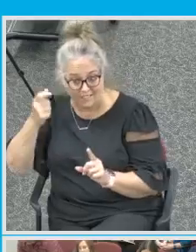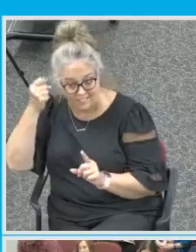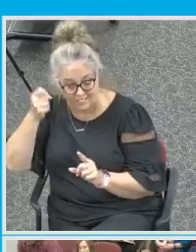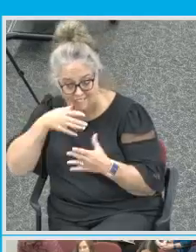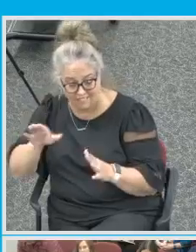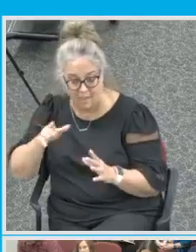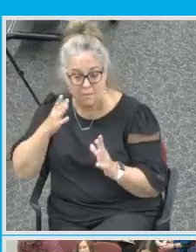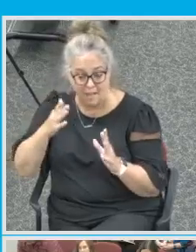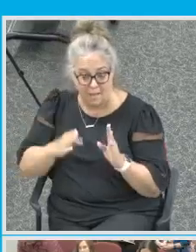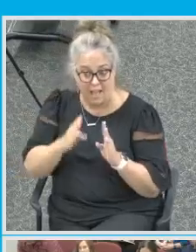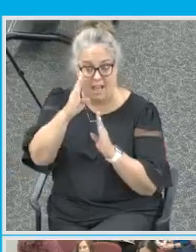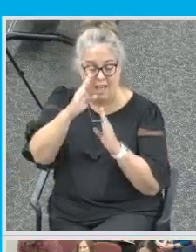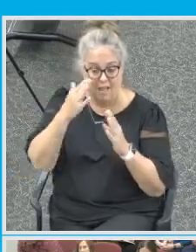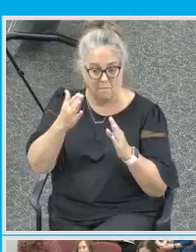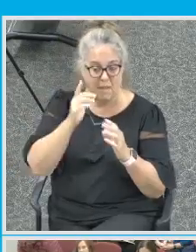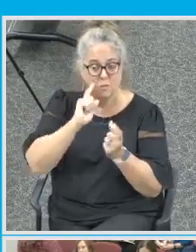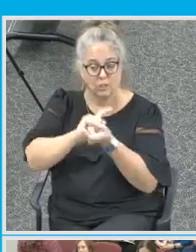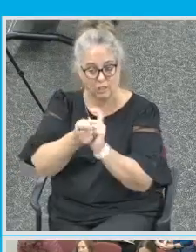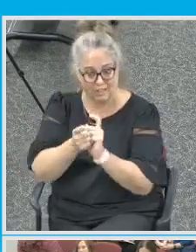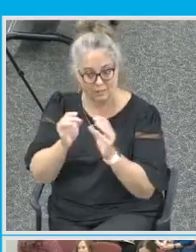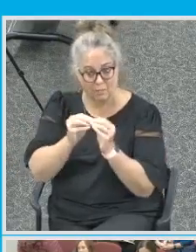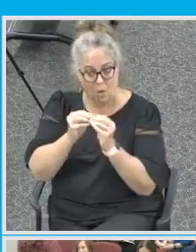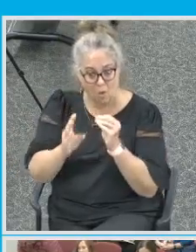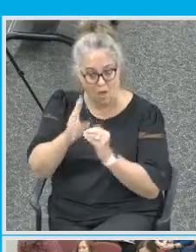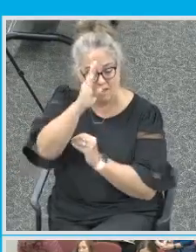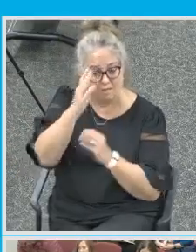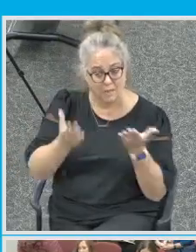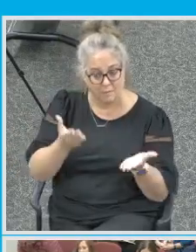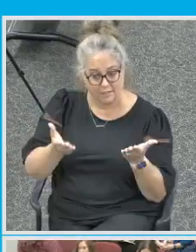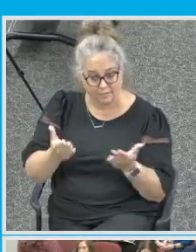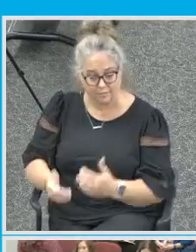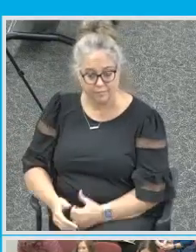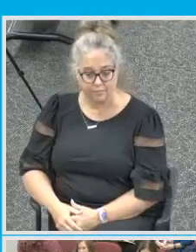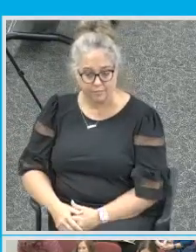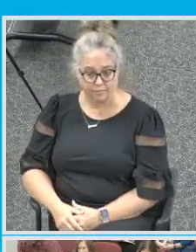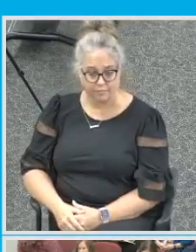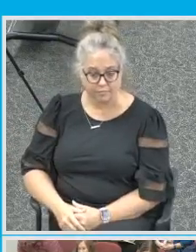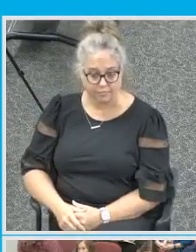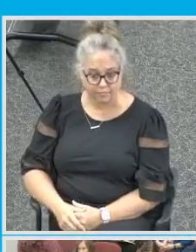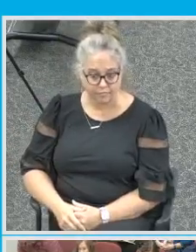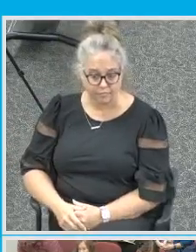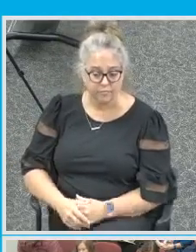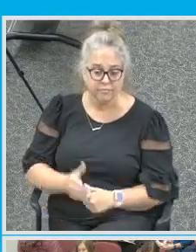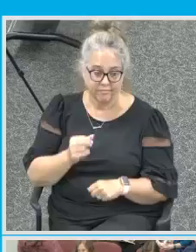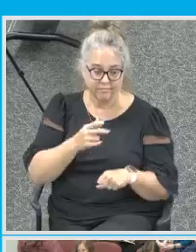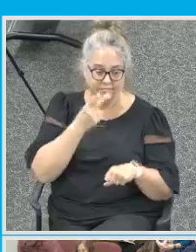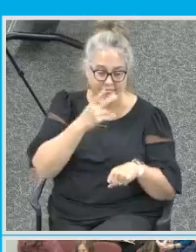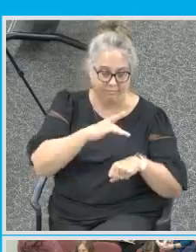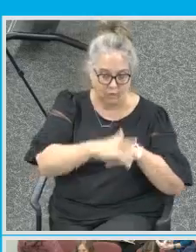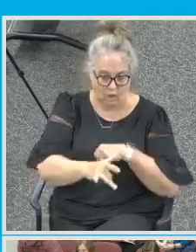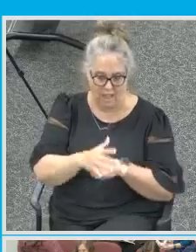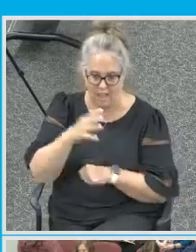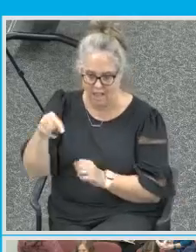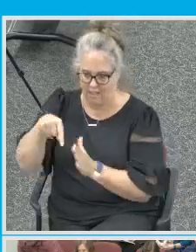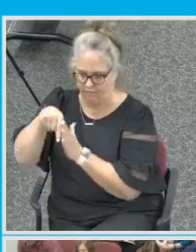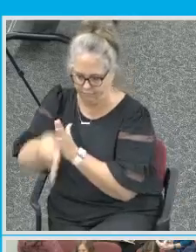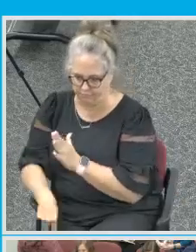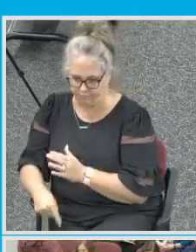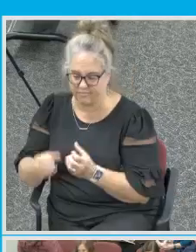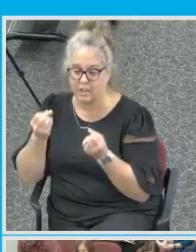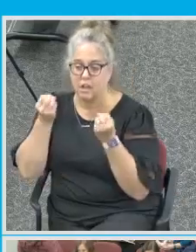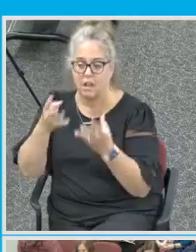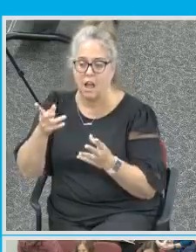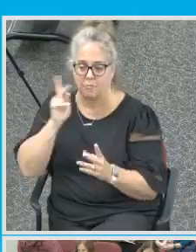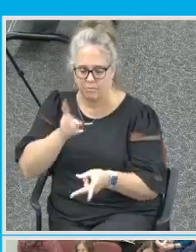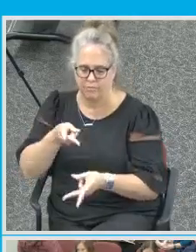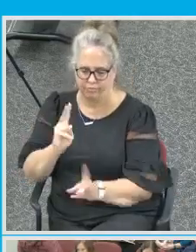intense season with West Nile virus infections in people. Along the